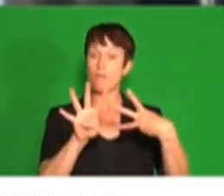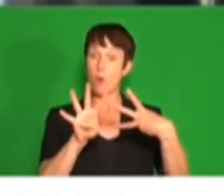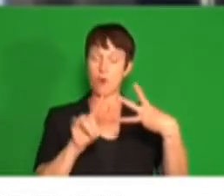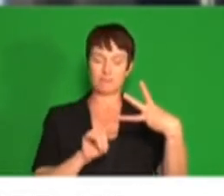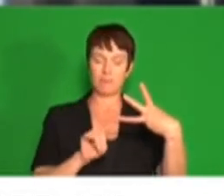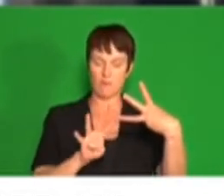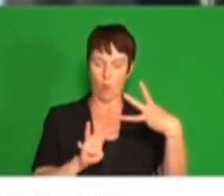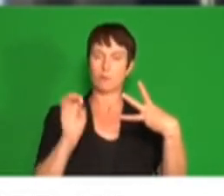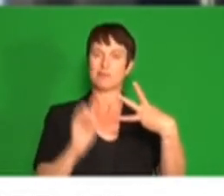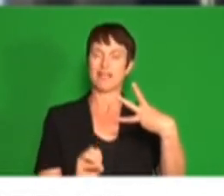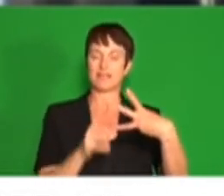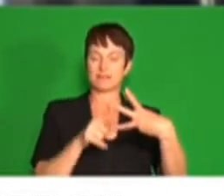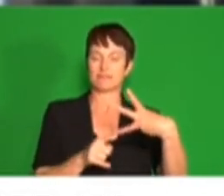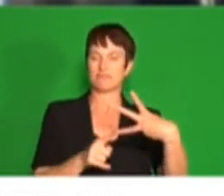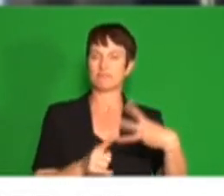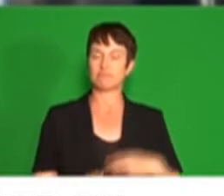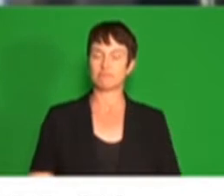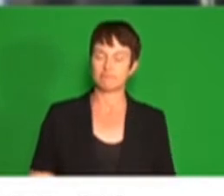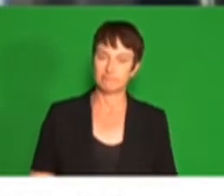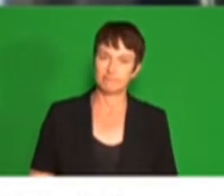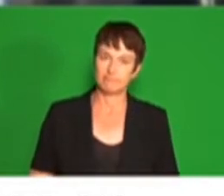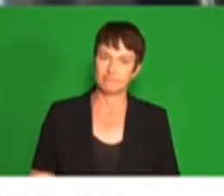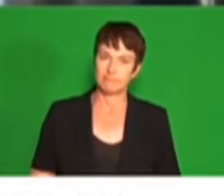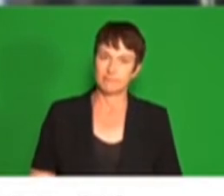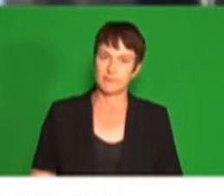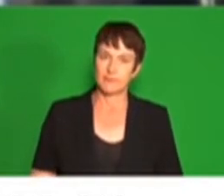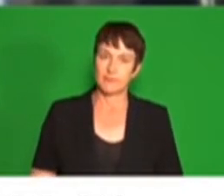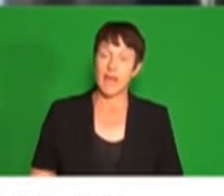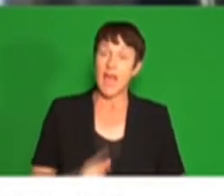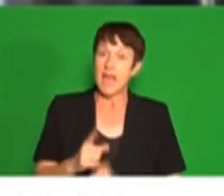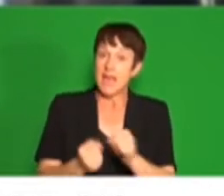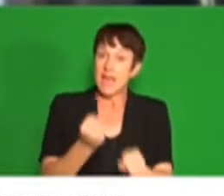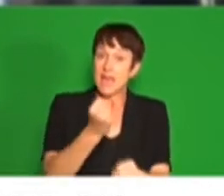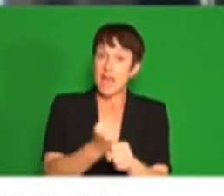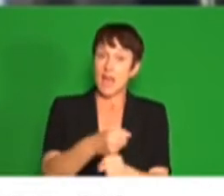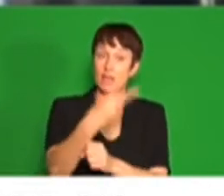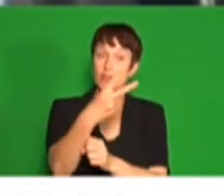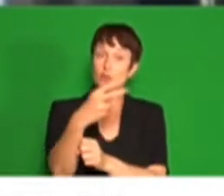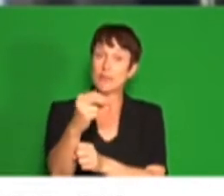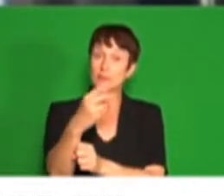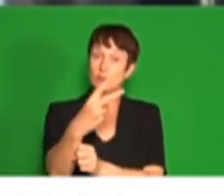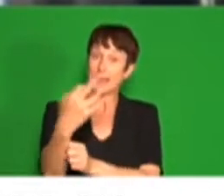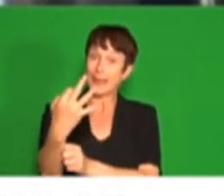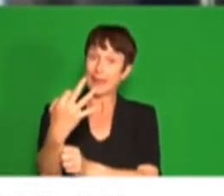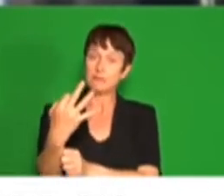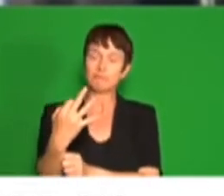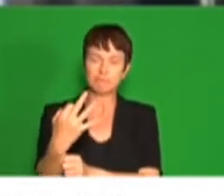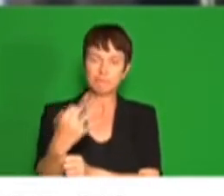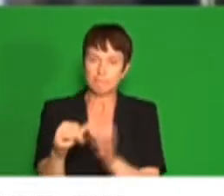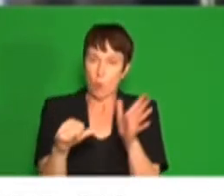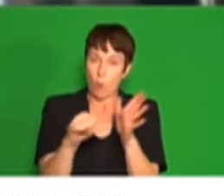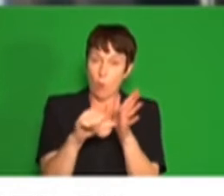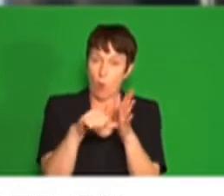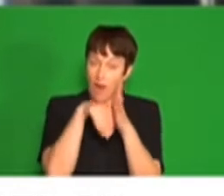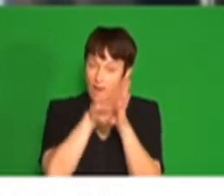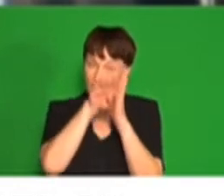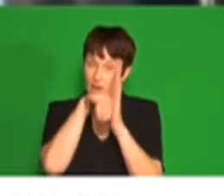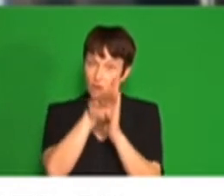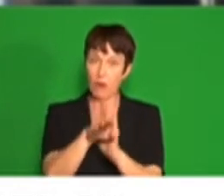4% respectively. In 2023, core inflation is expected to be